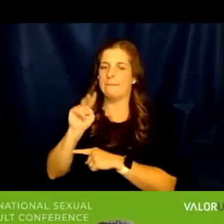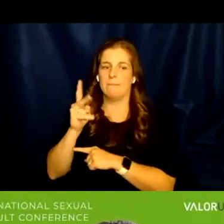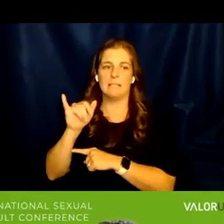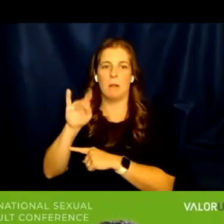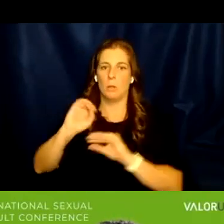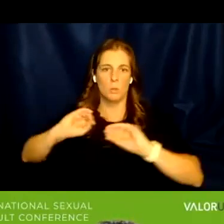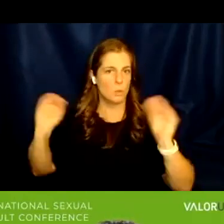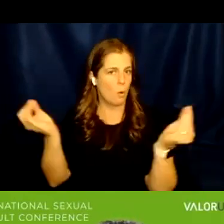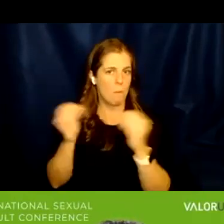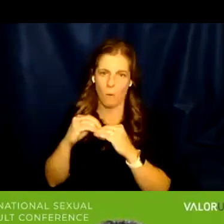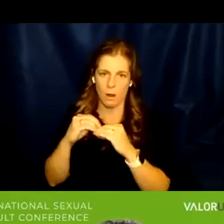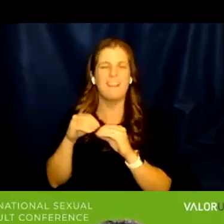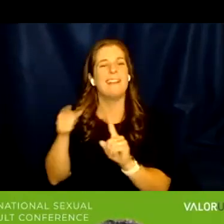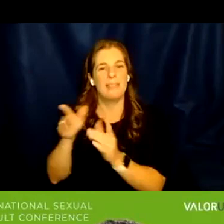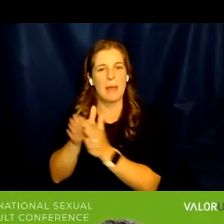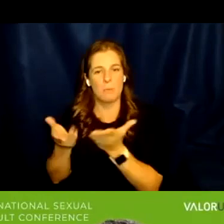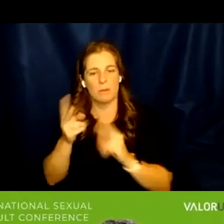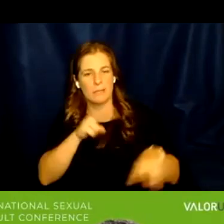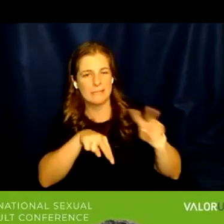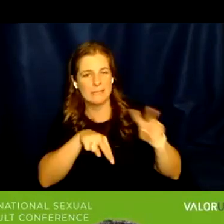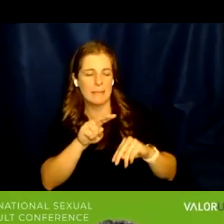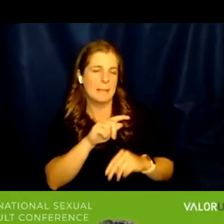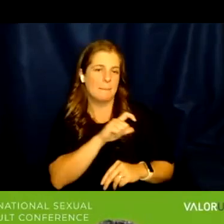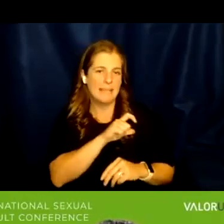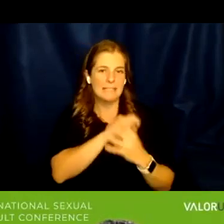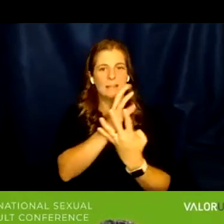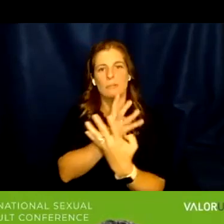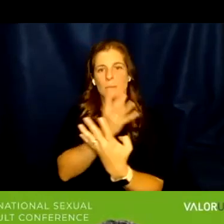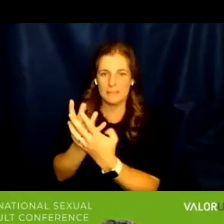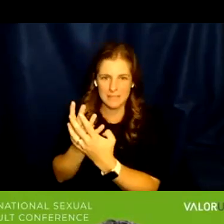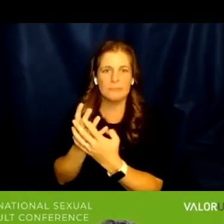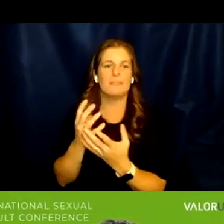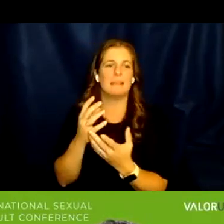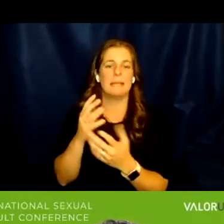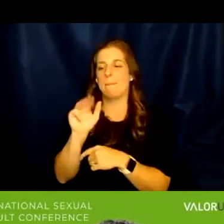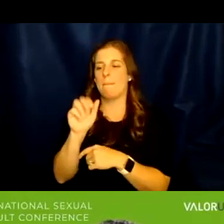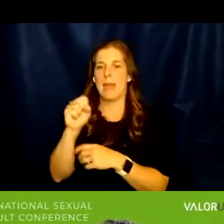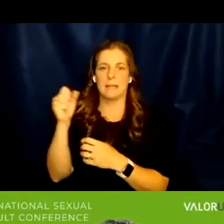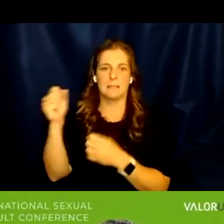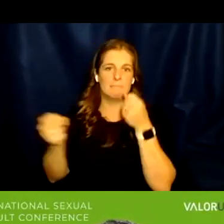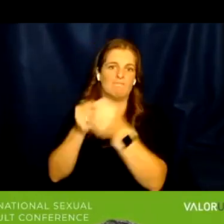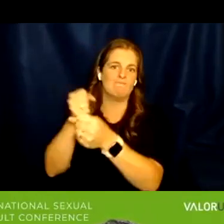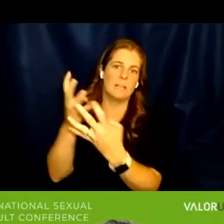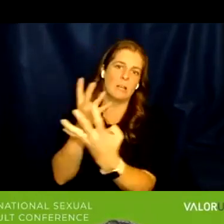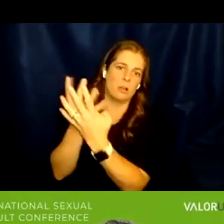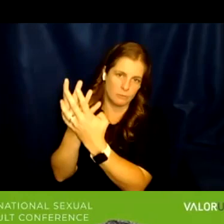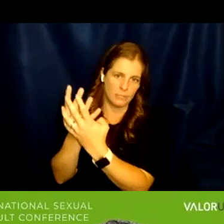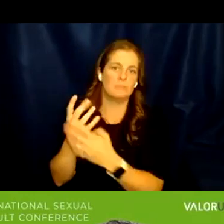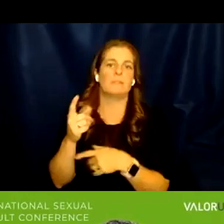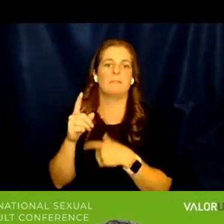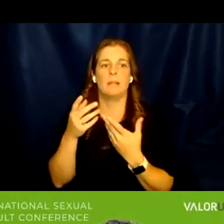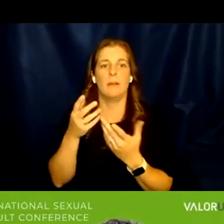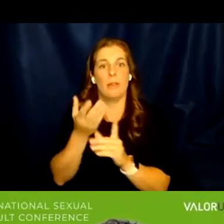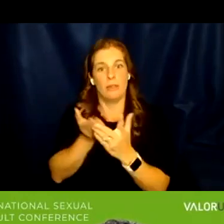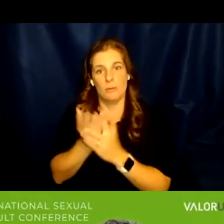policing, criminalization, and mass incarceration through the lens of the experiences of Black women, women of color, and queer and trans people